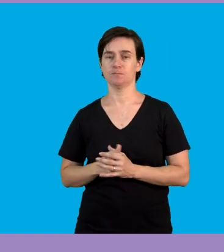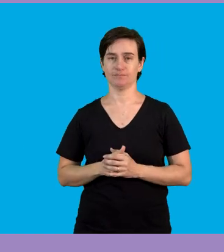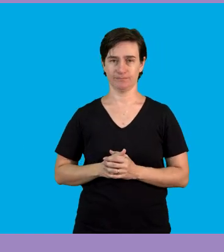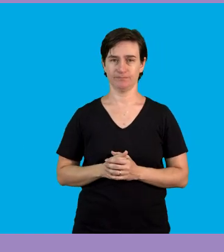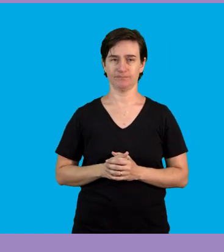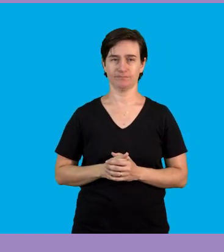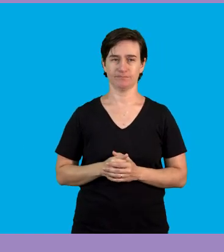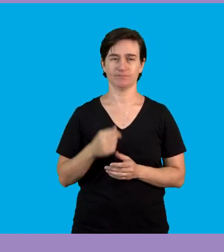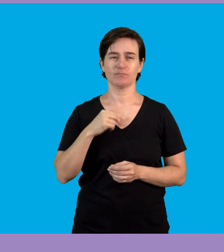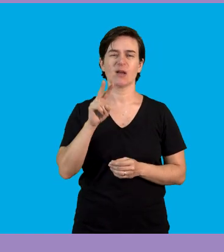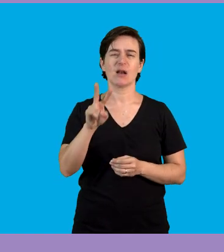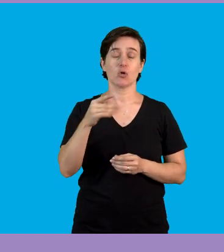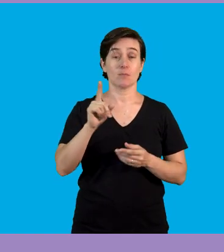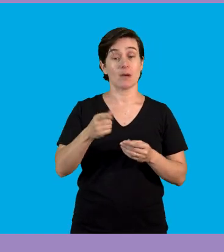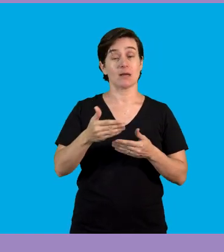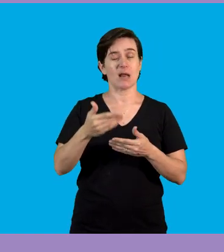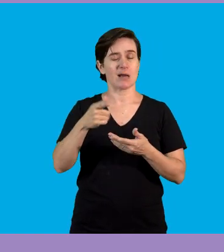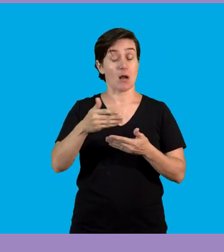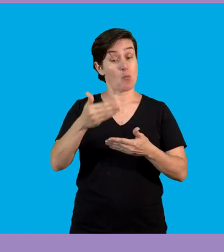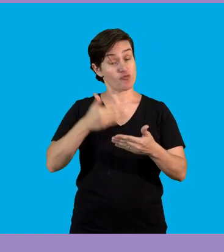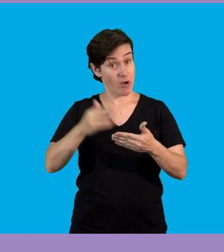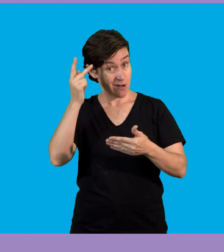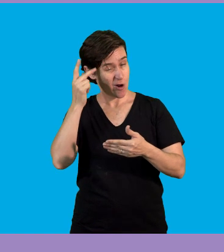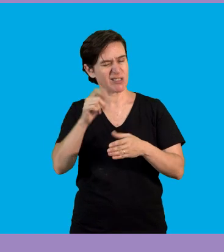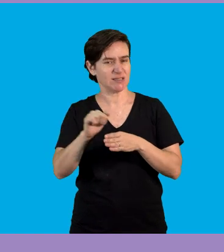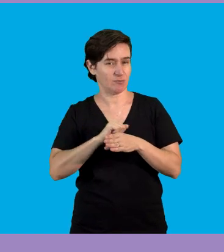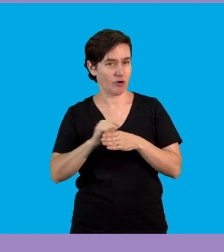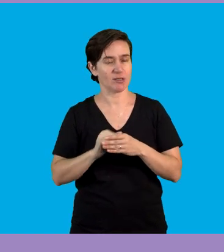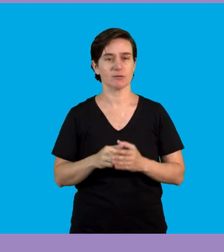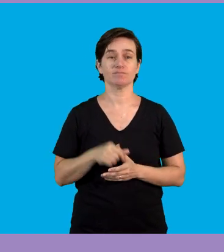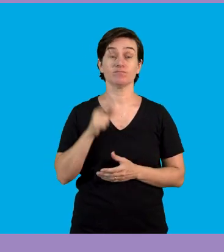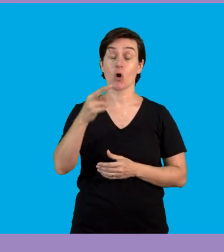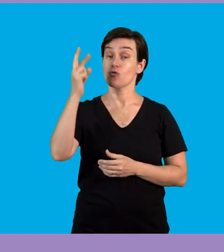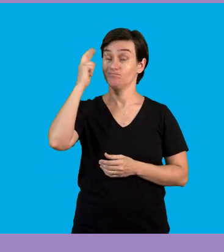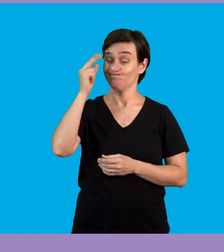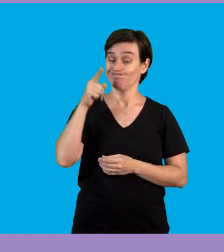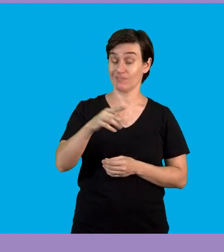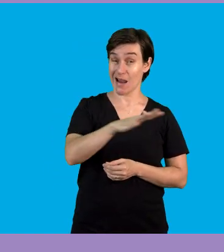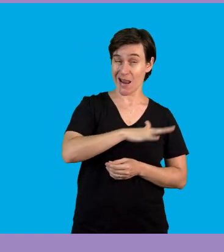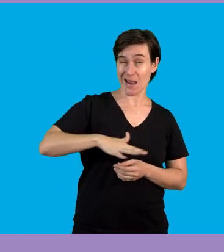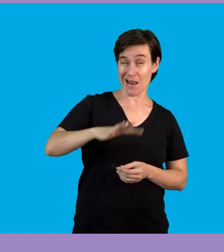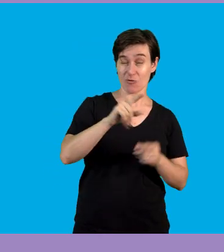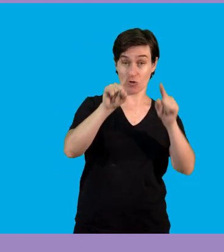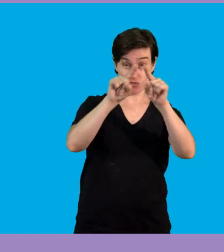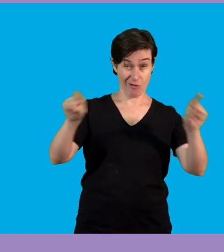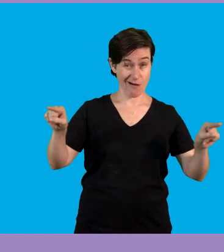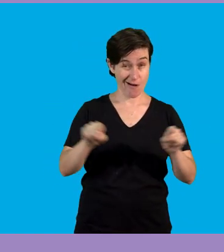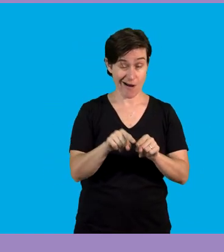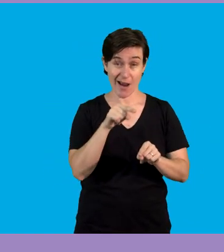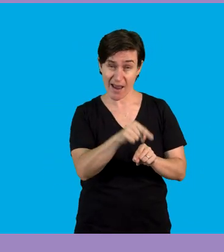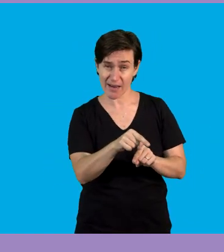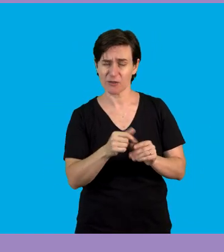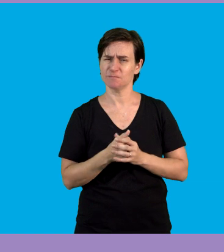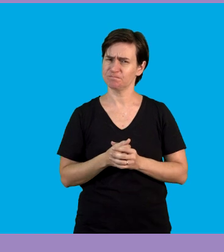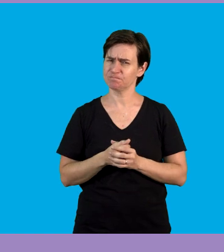liters. Let's look at some pre-knowledge practice. So remember the area of triangles, and when we are working with